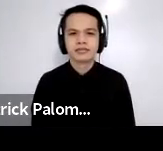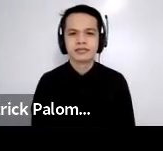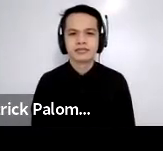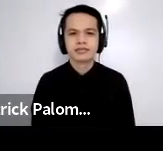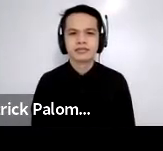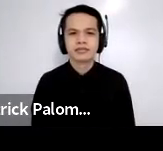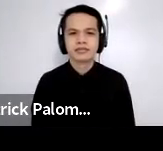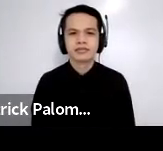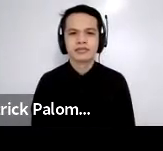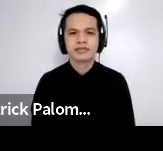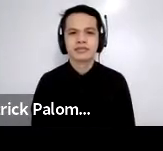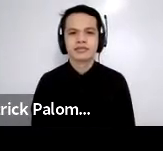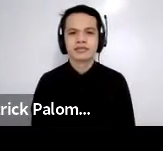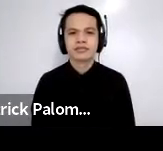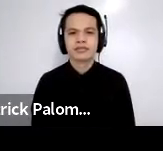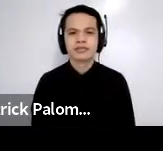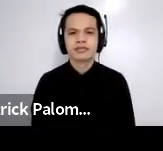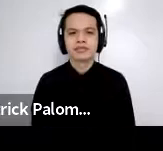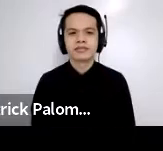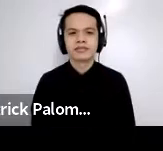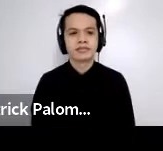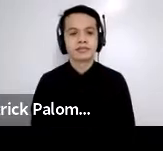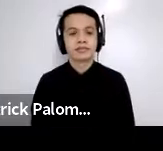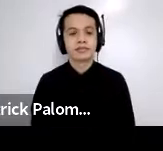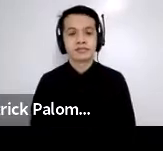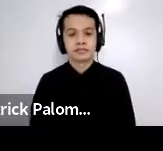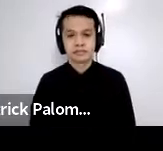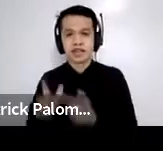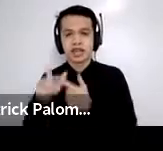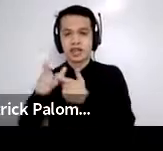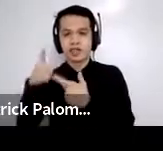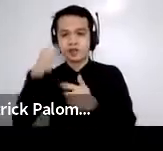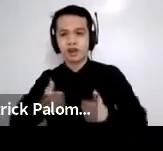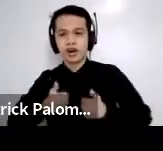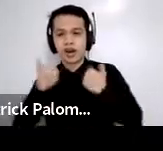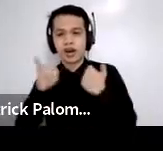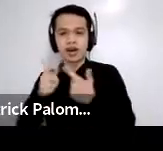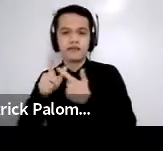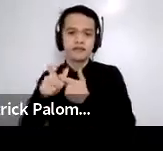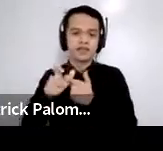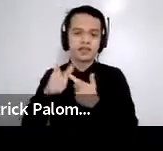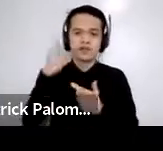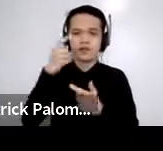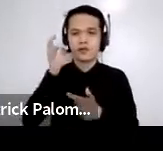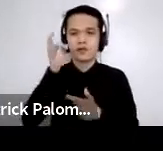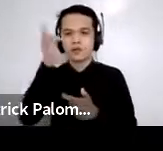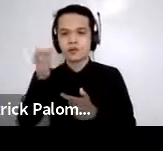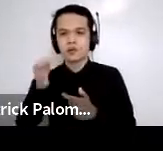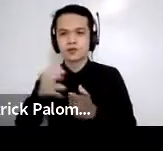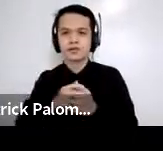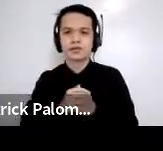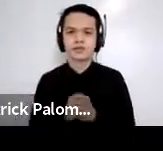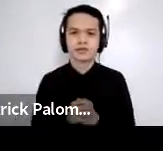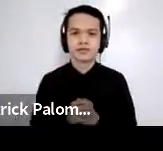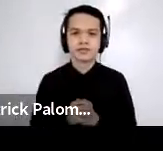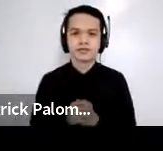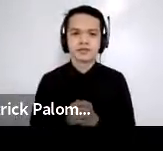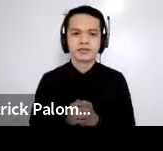A race for our planet. A race for our lives. A race for our future. A race for the